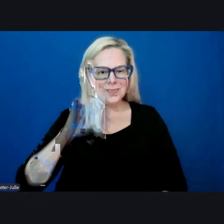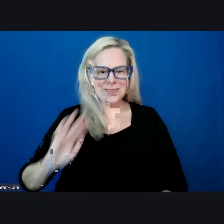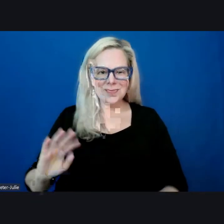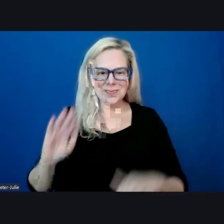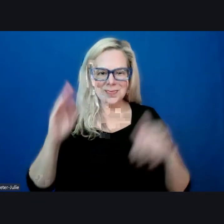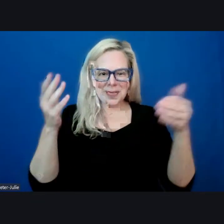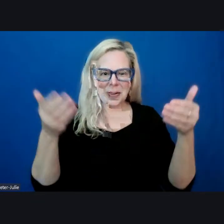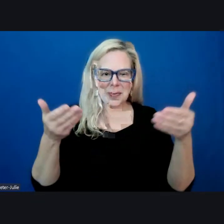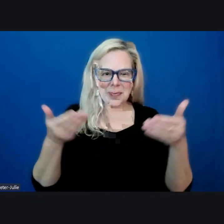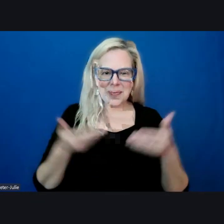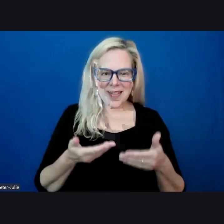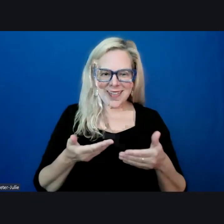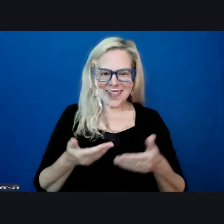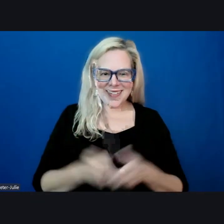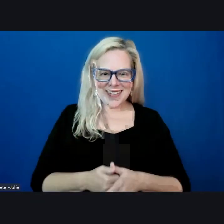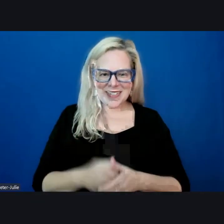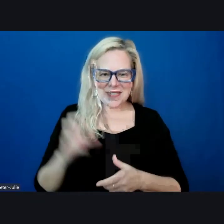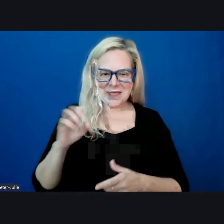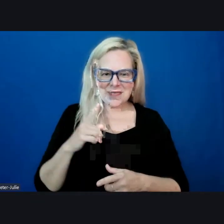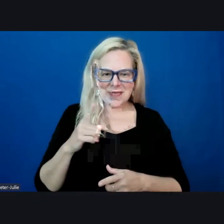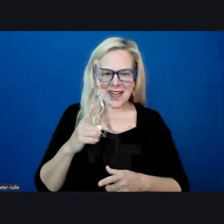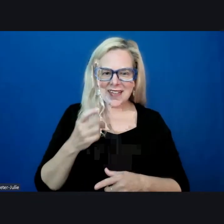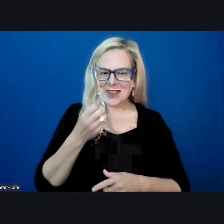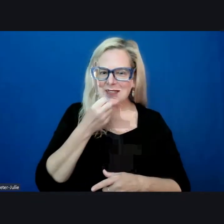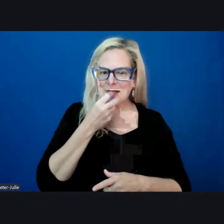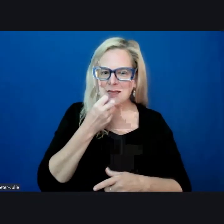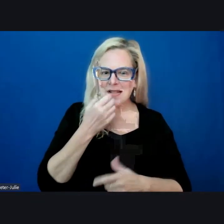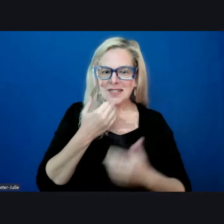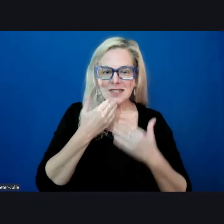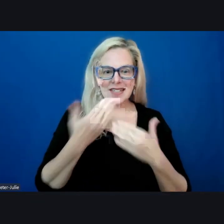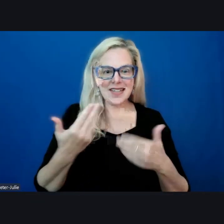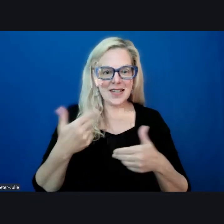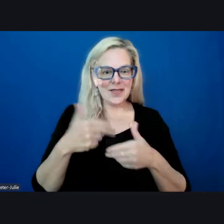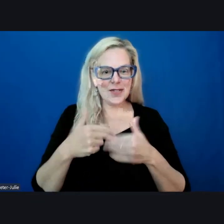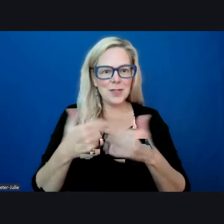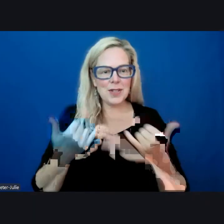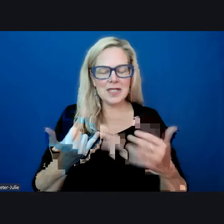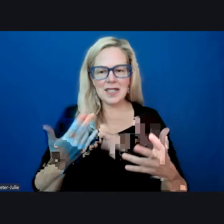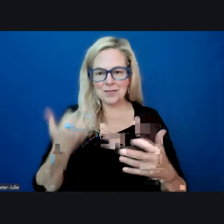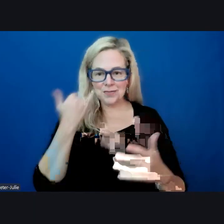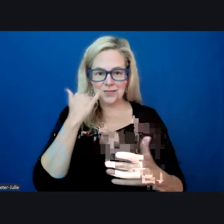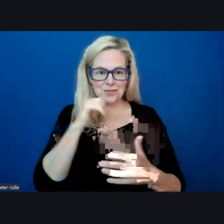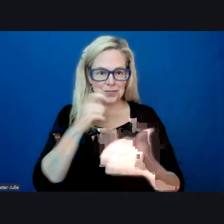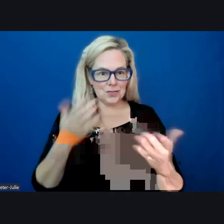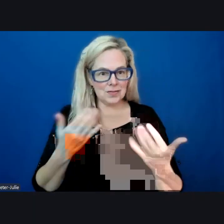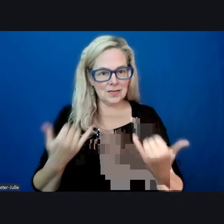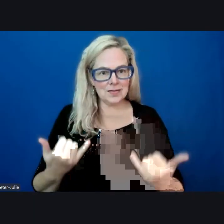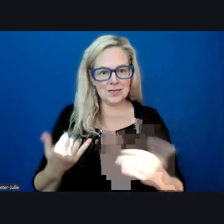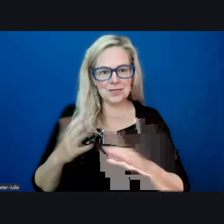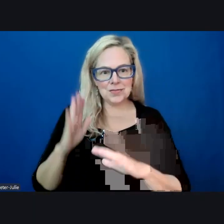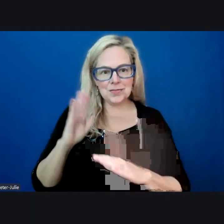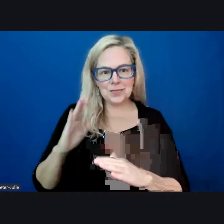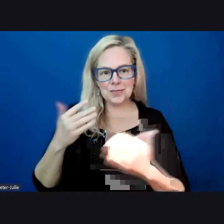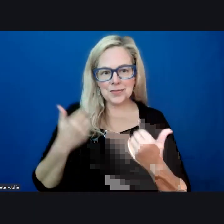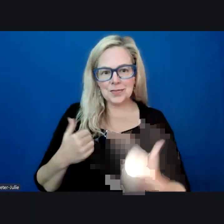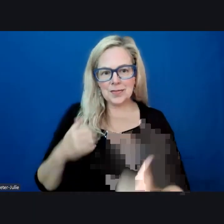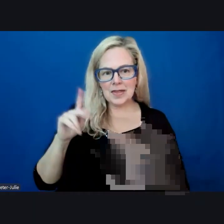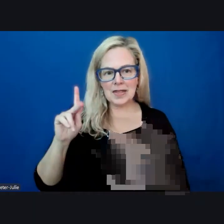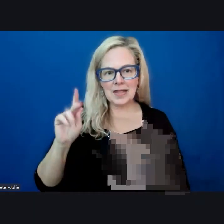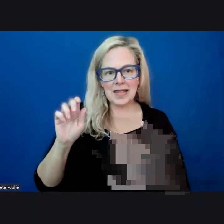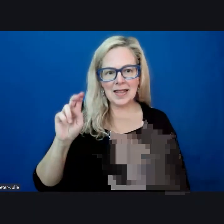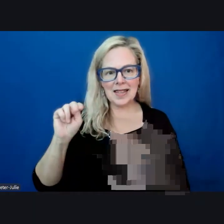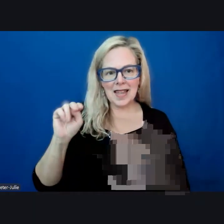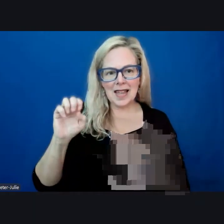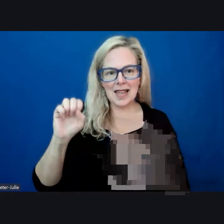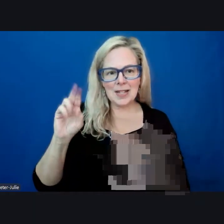Welcome back from lunch, everyone. Thanks again for joining us today. For those who weren't here earlier, my name is Ken Sutha. I am use he,